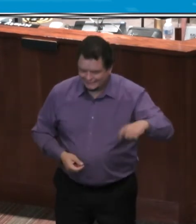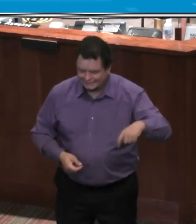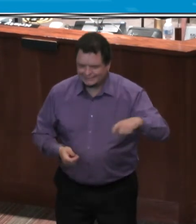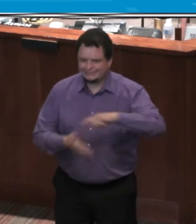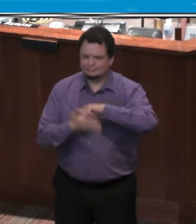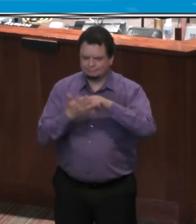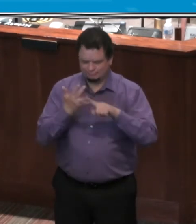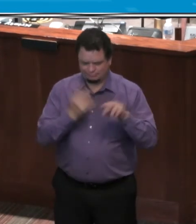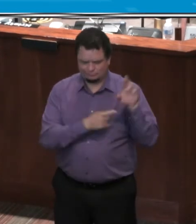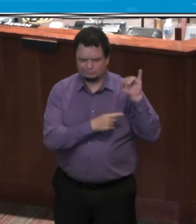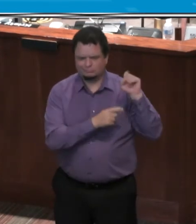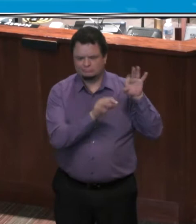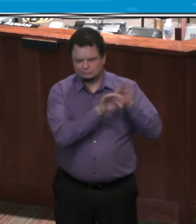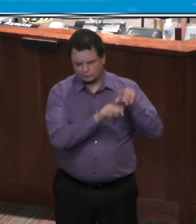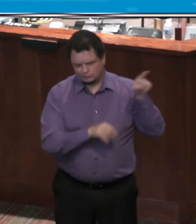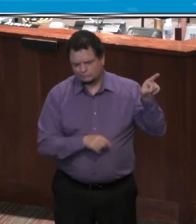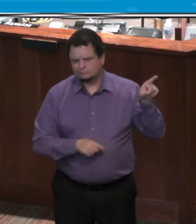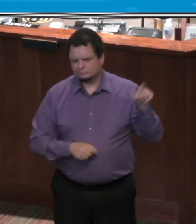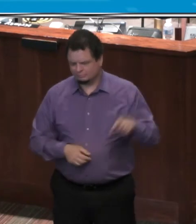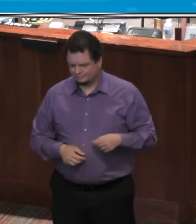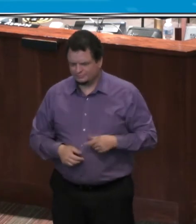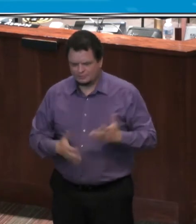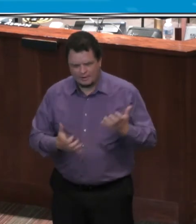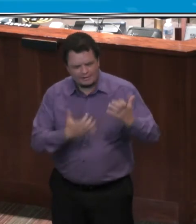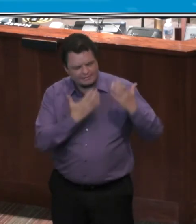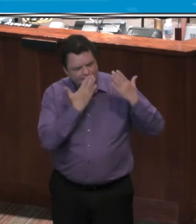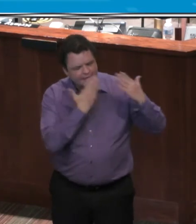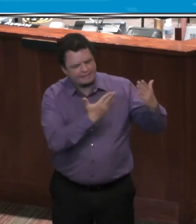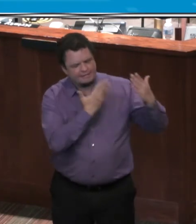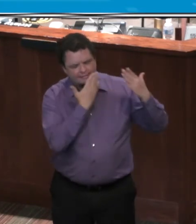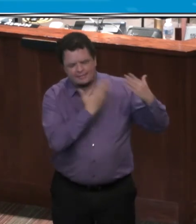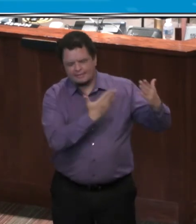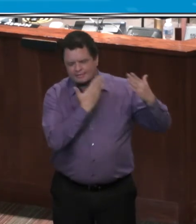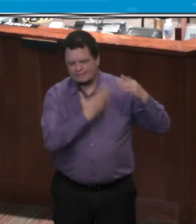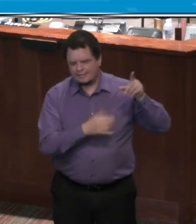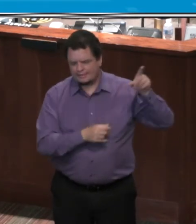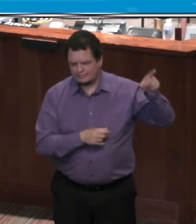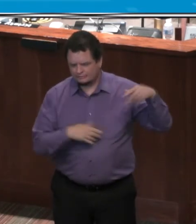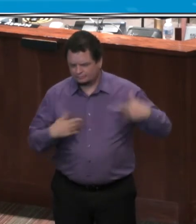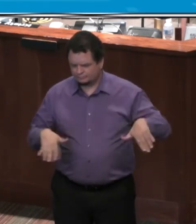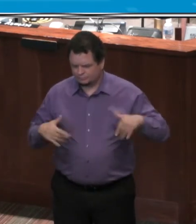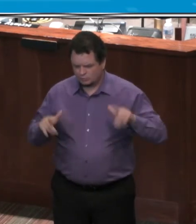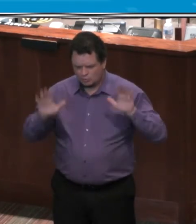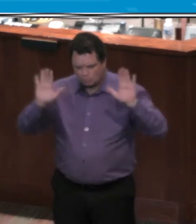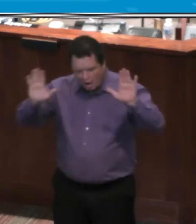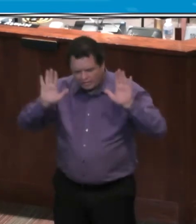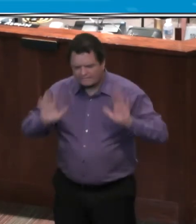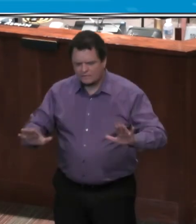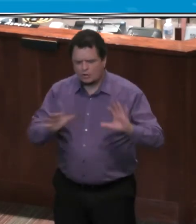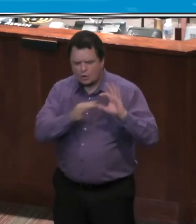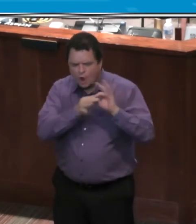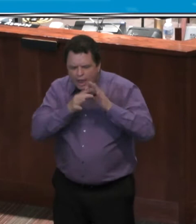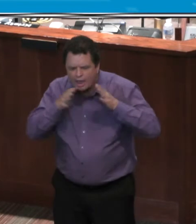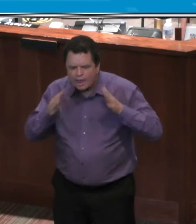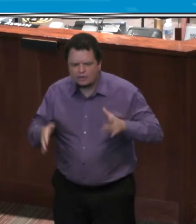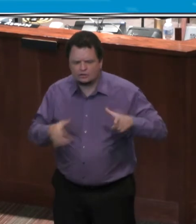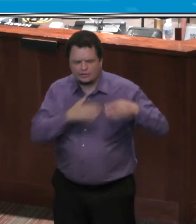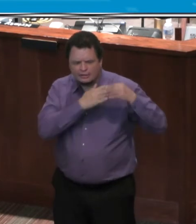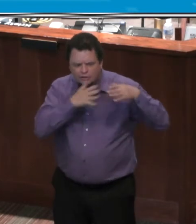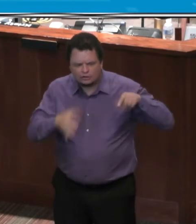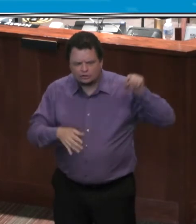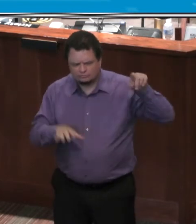We have a wonderful coordinator in Joyce Salazar, and in all the other participants of RISE. So thank you